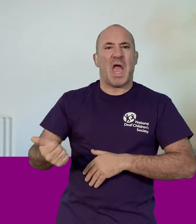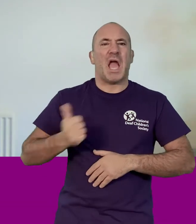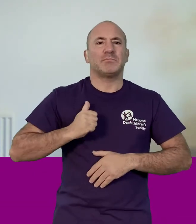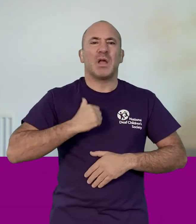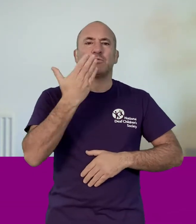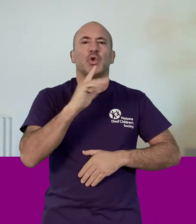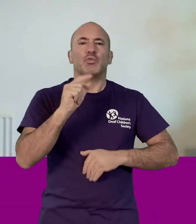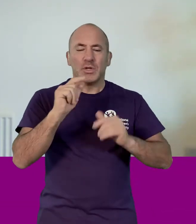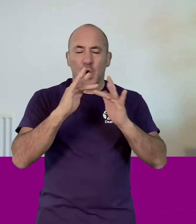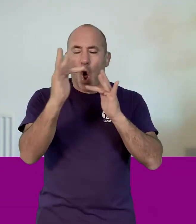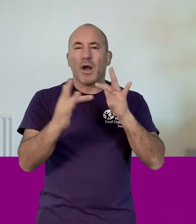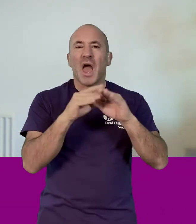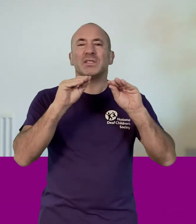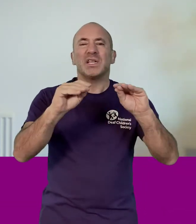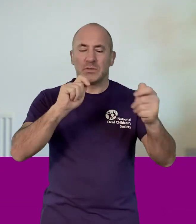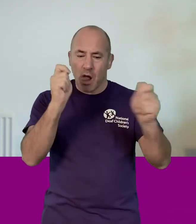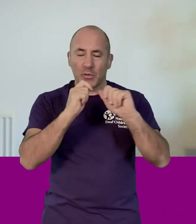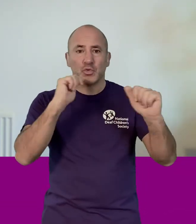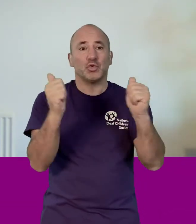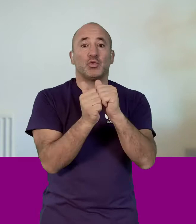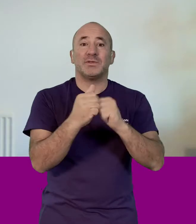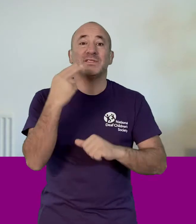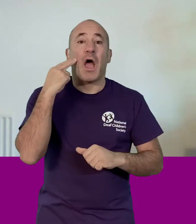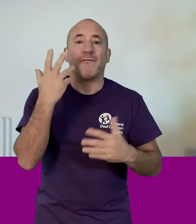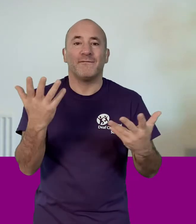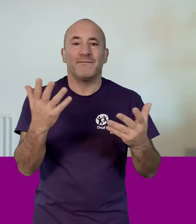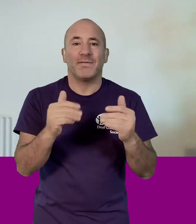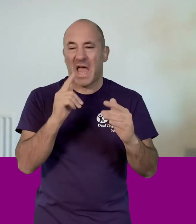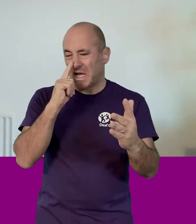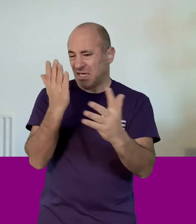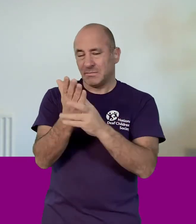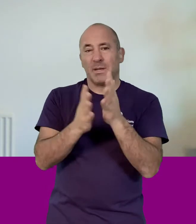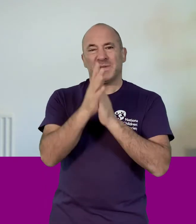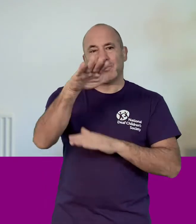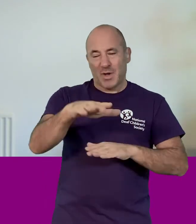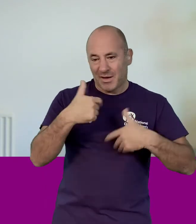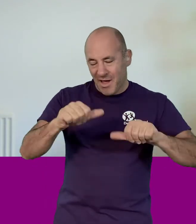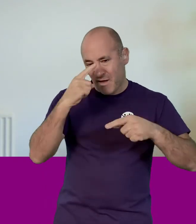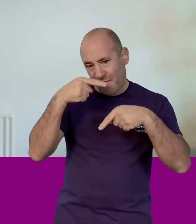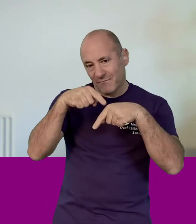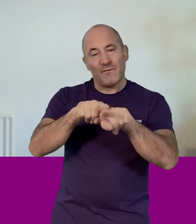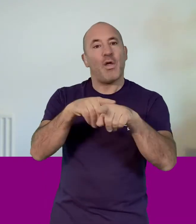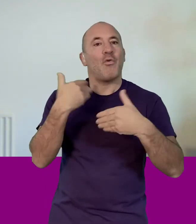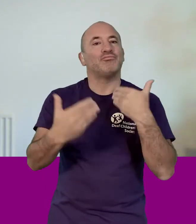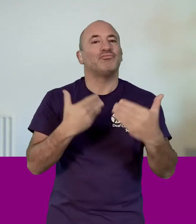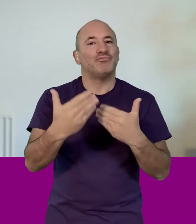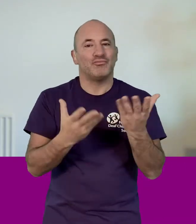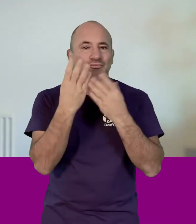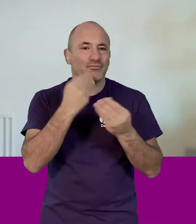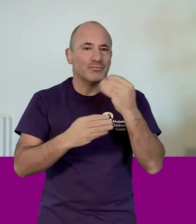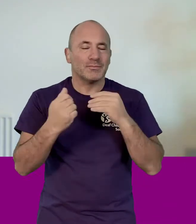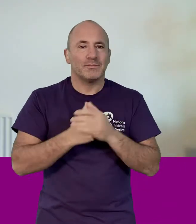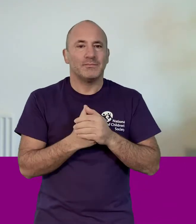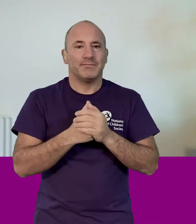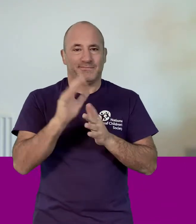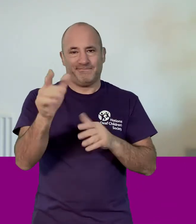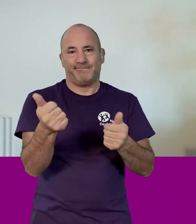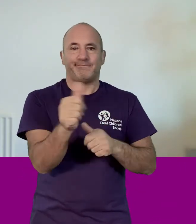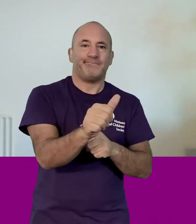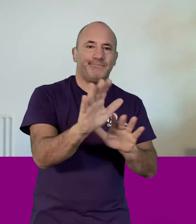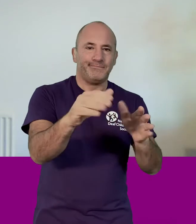self-isolate, we would expect them to ensure that any online teaching is deaf-friendly and accessible so that your child can understand